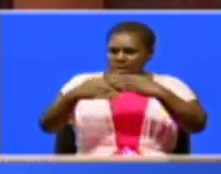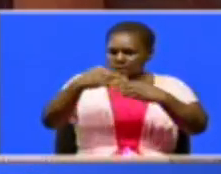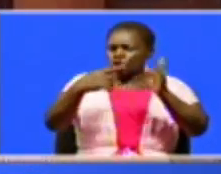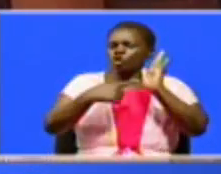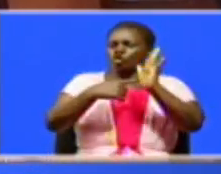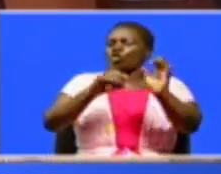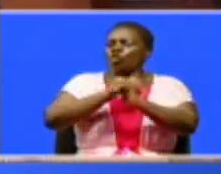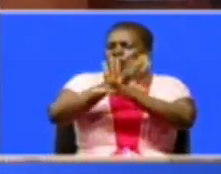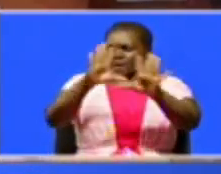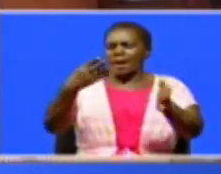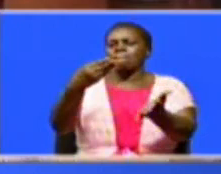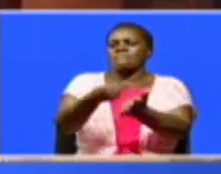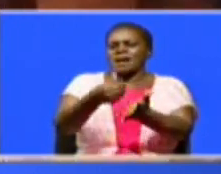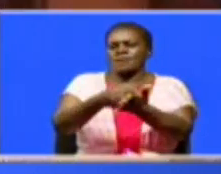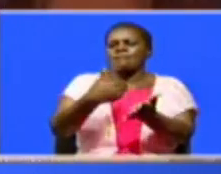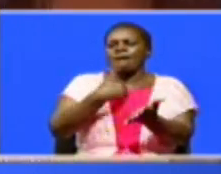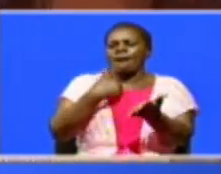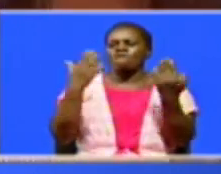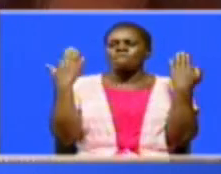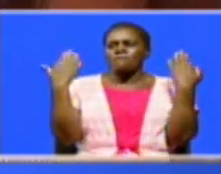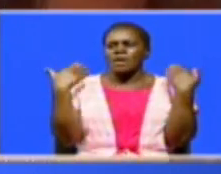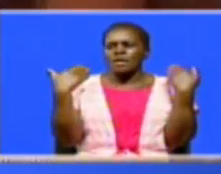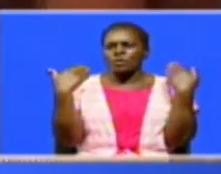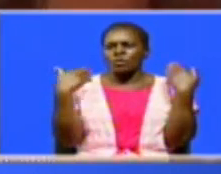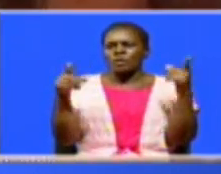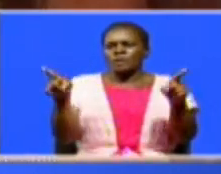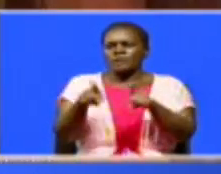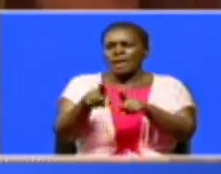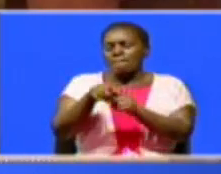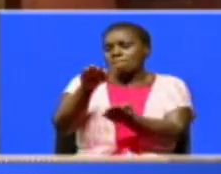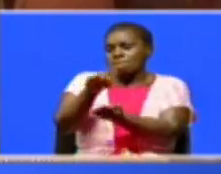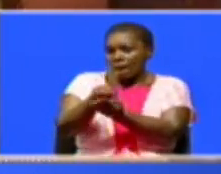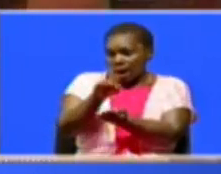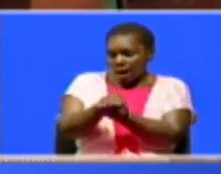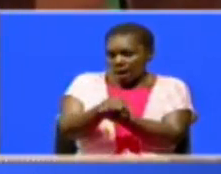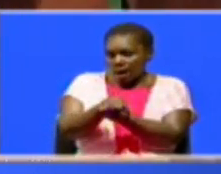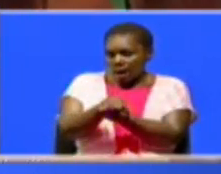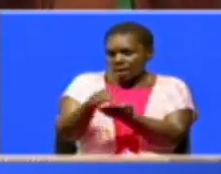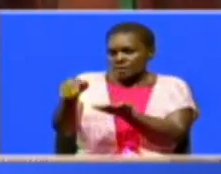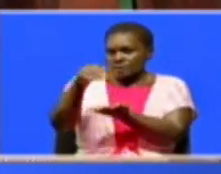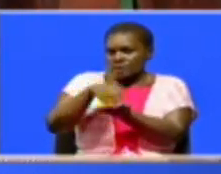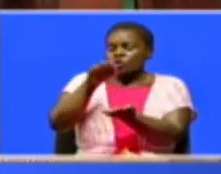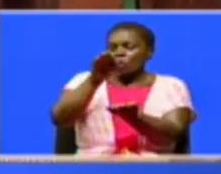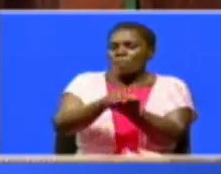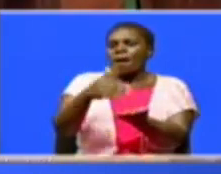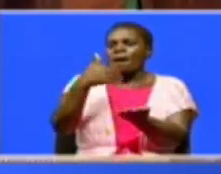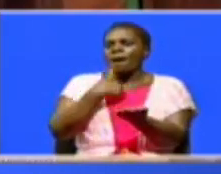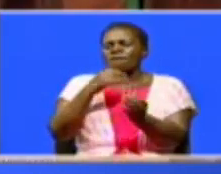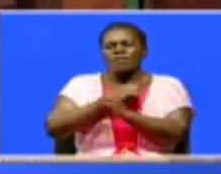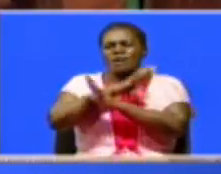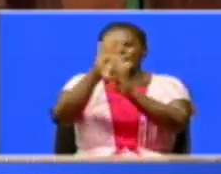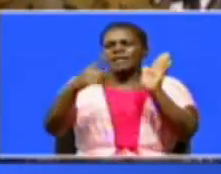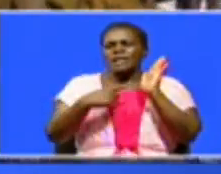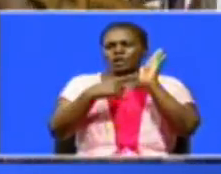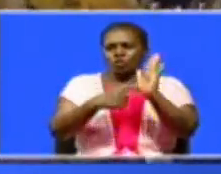show that there is money in Meru. Check the banks that are found in Meru, including Central Bank of Kenya. That's a clear show